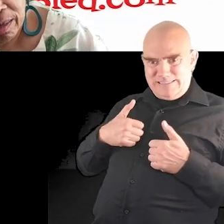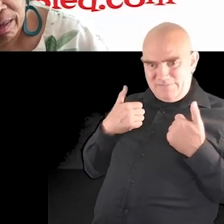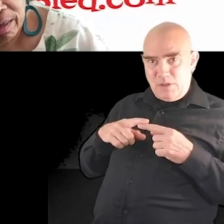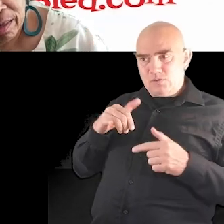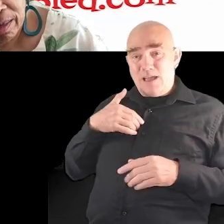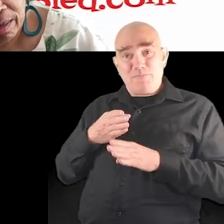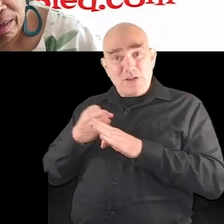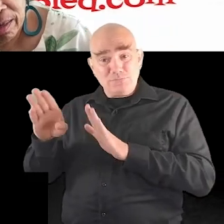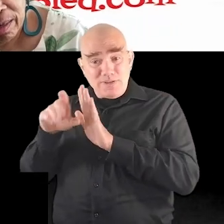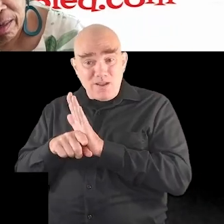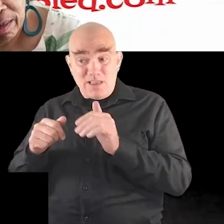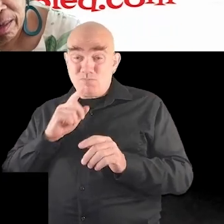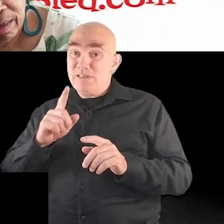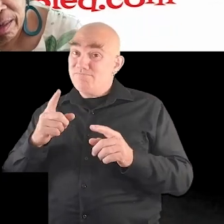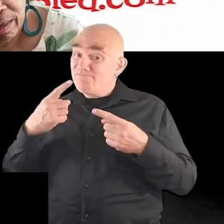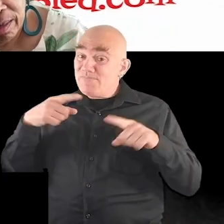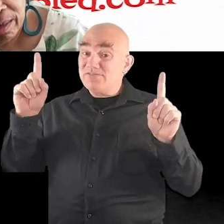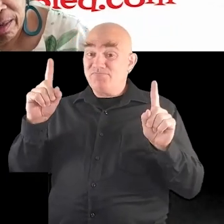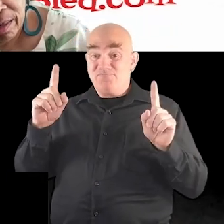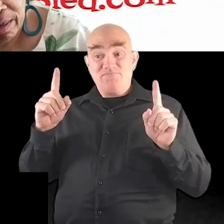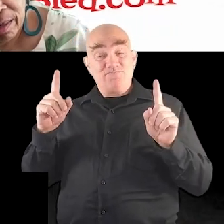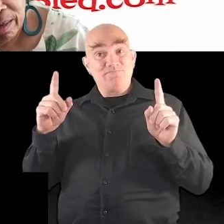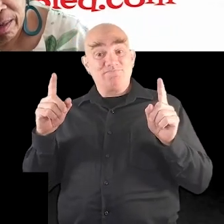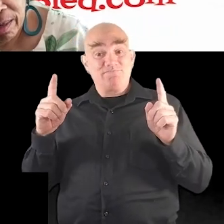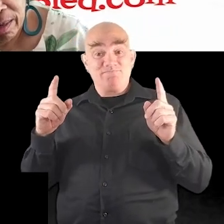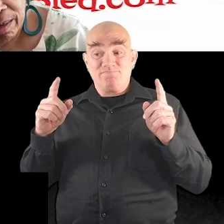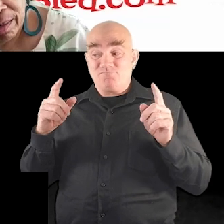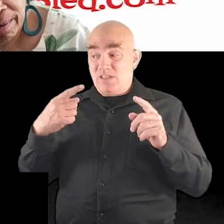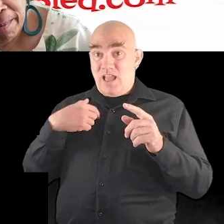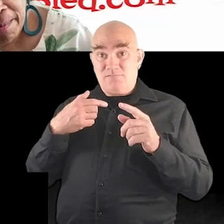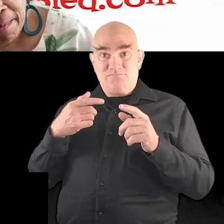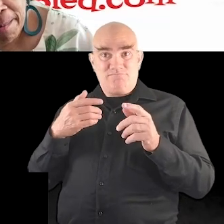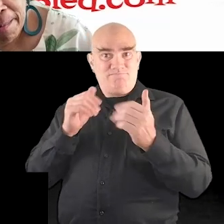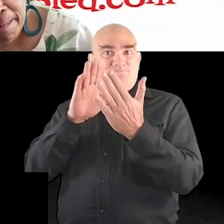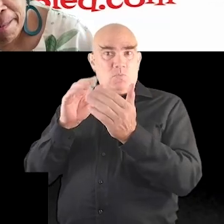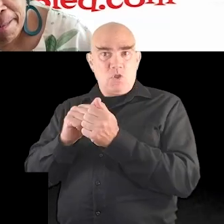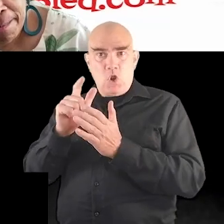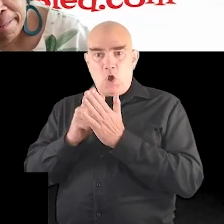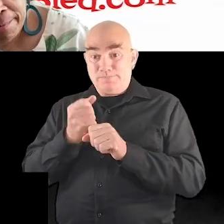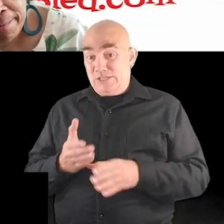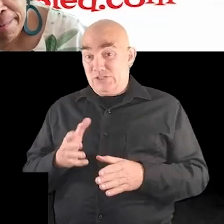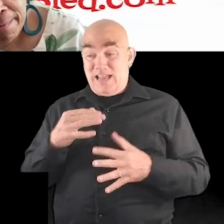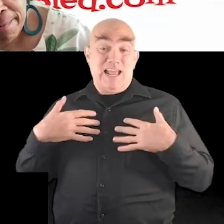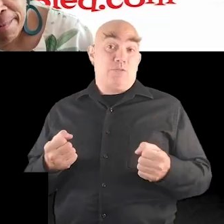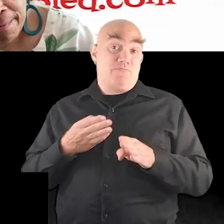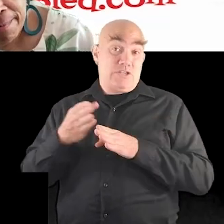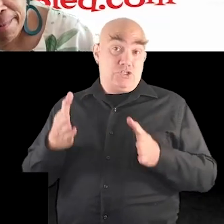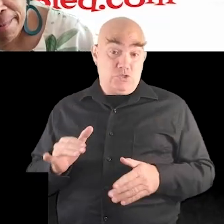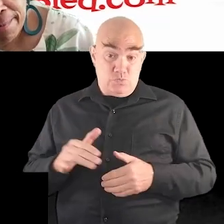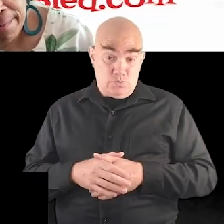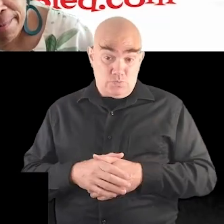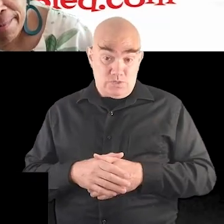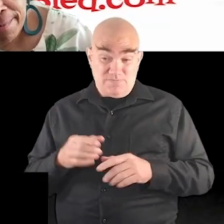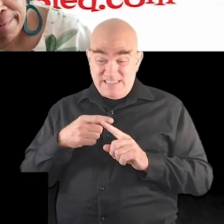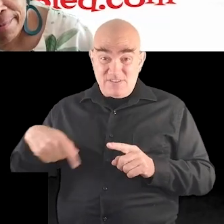I do have that professional background that can be very effective when dealing with lawmakers and health